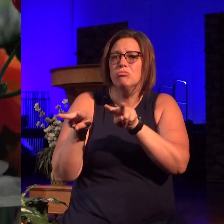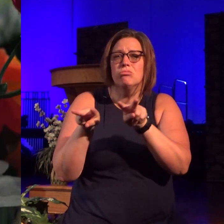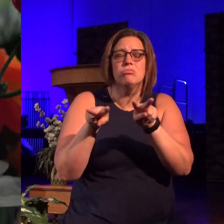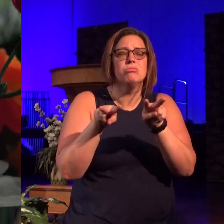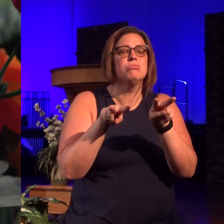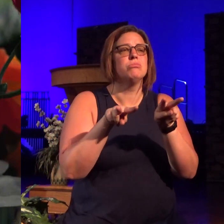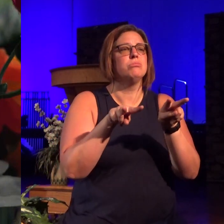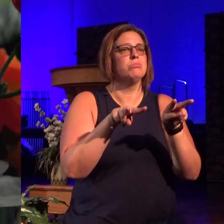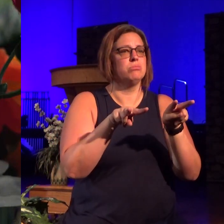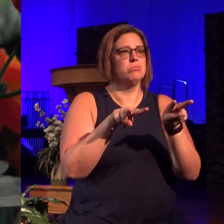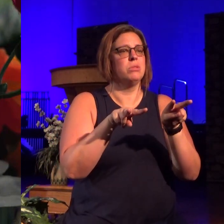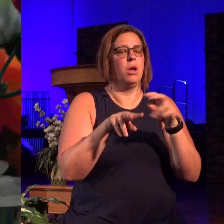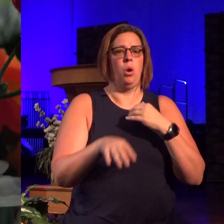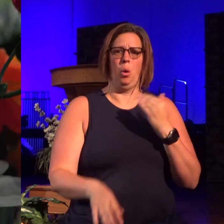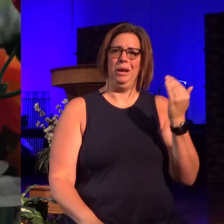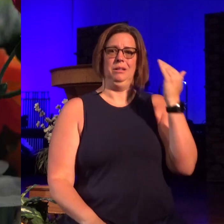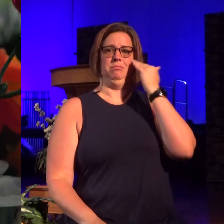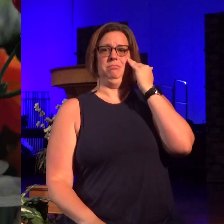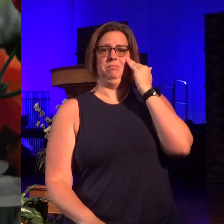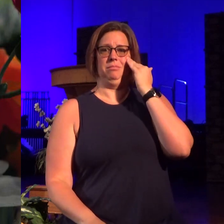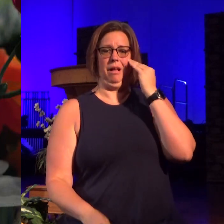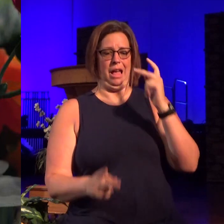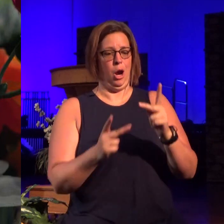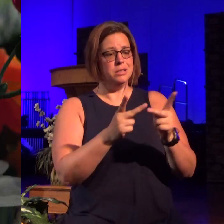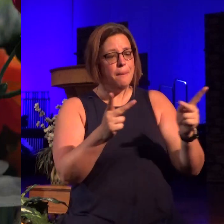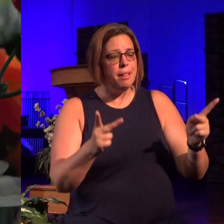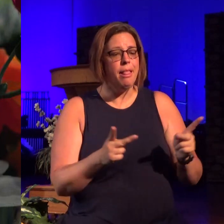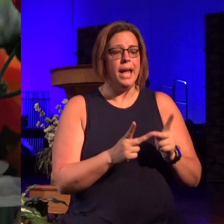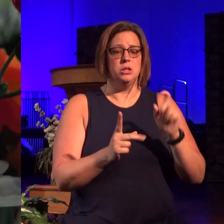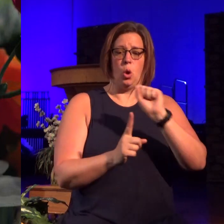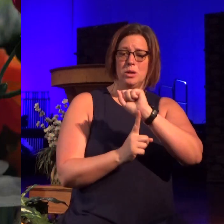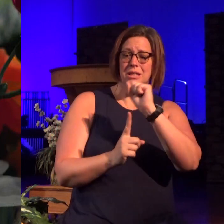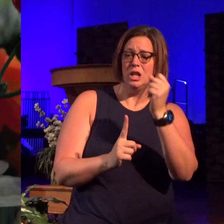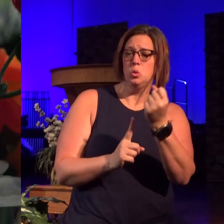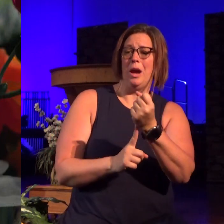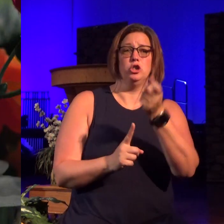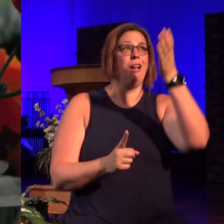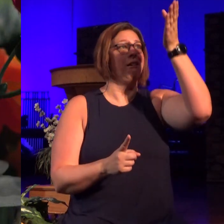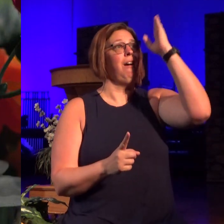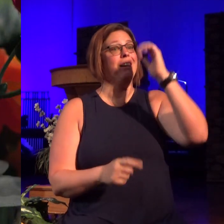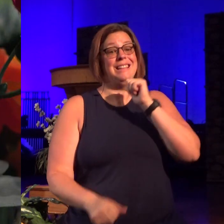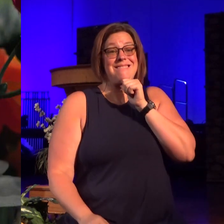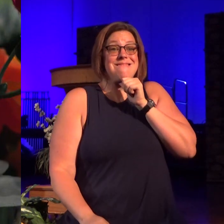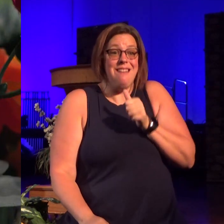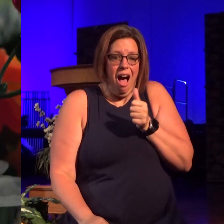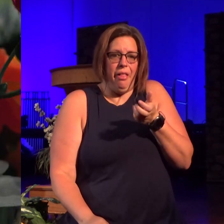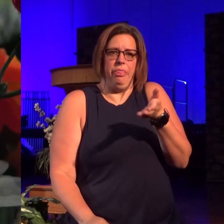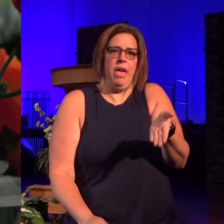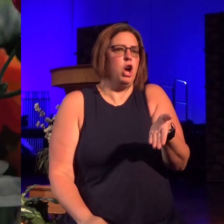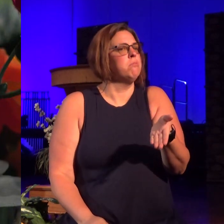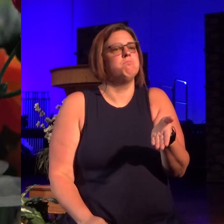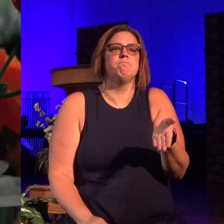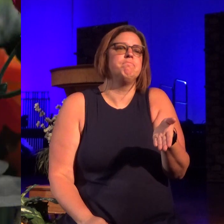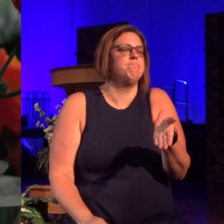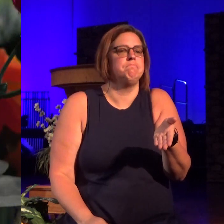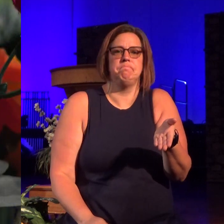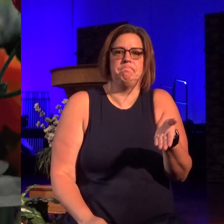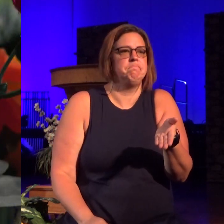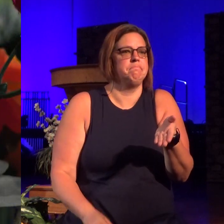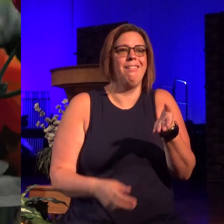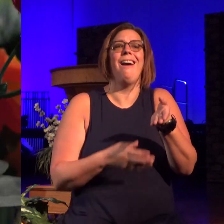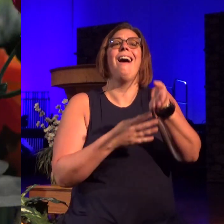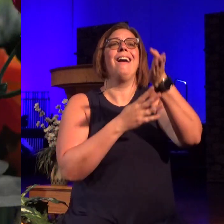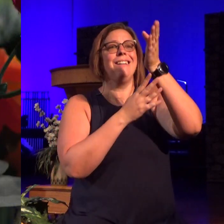fully knowing that there is no place or situation where God is not, for God is expressing as all